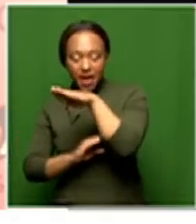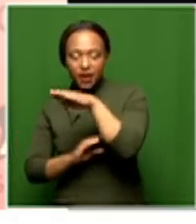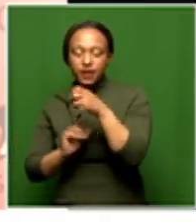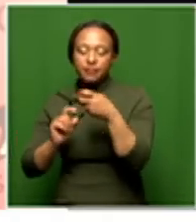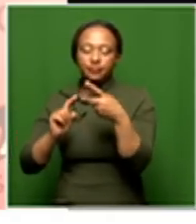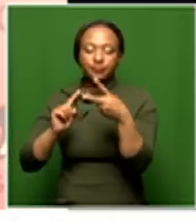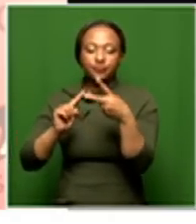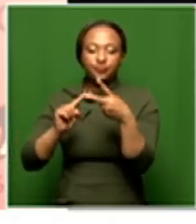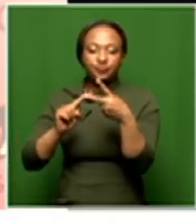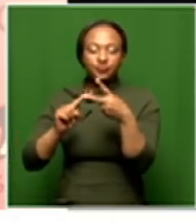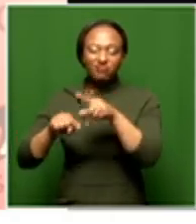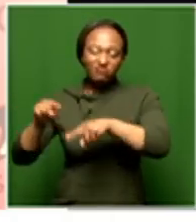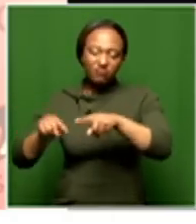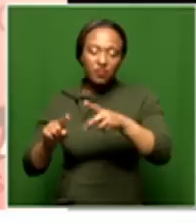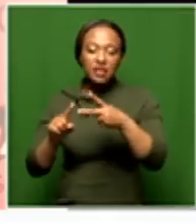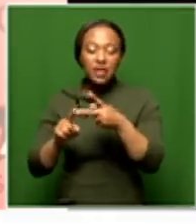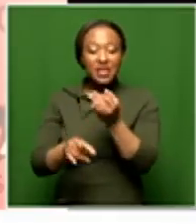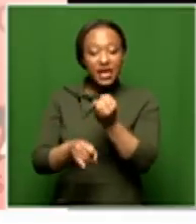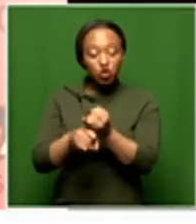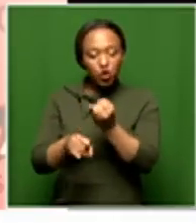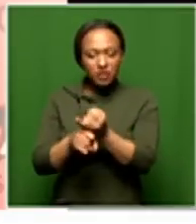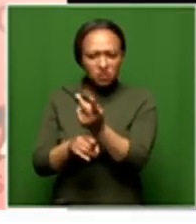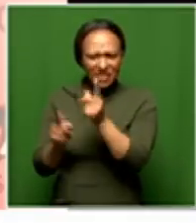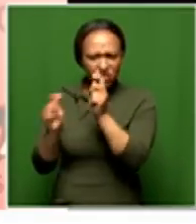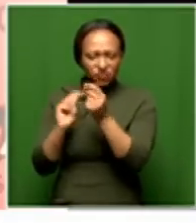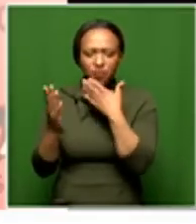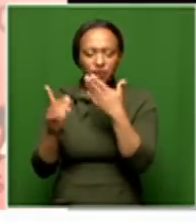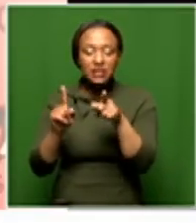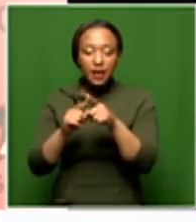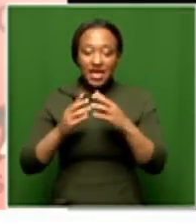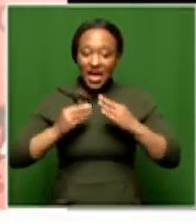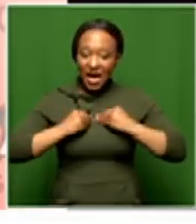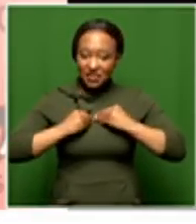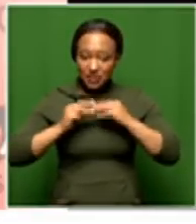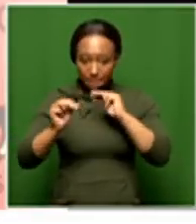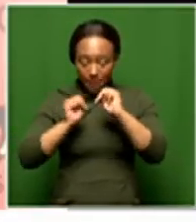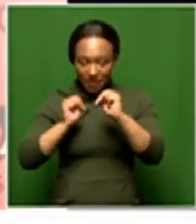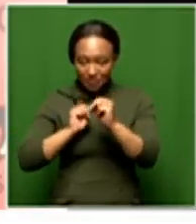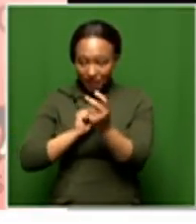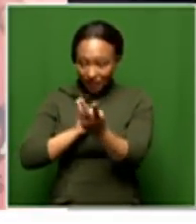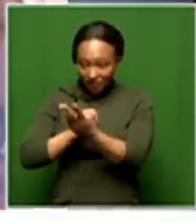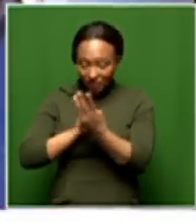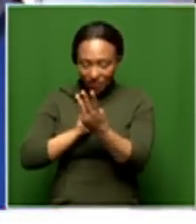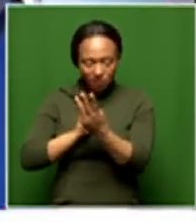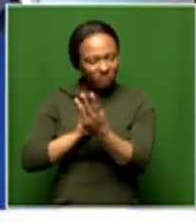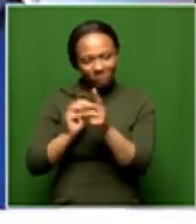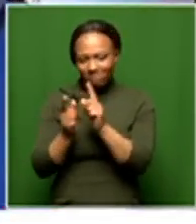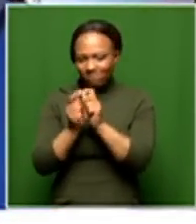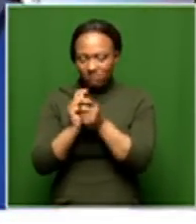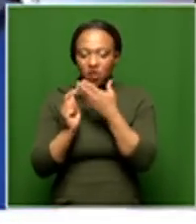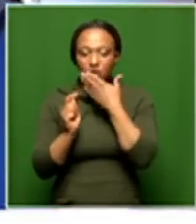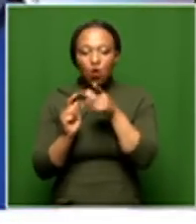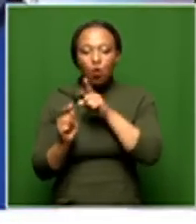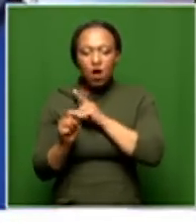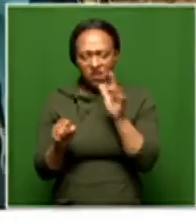well as the insurance sector and the asset management sector, which completely